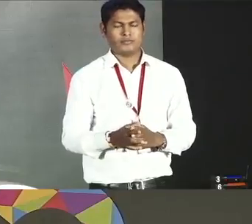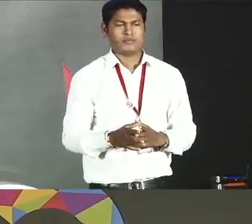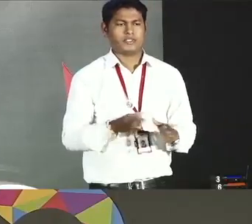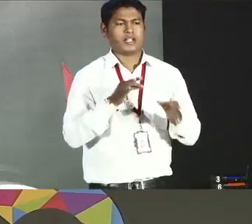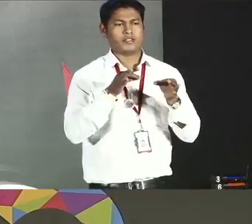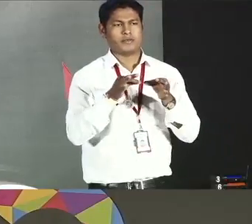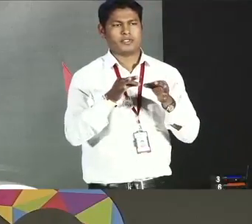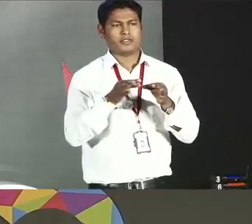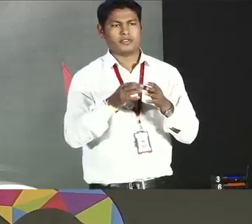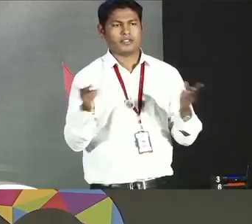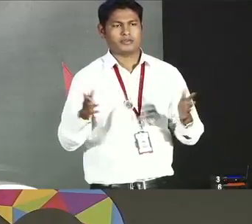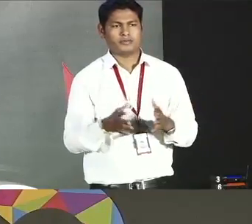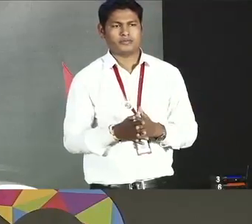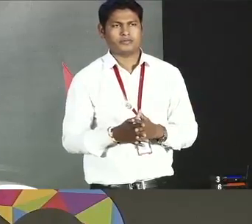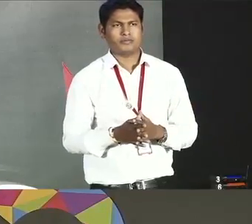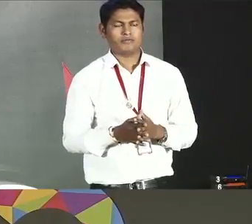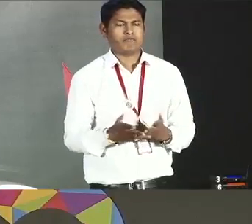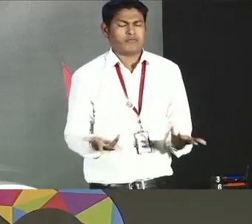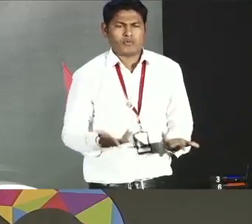graph. There is something going on.